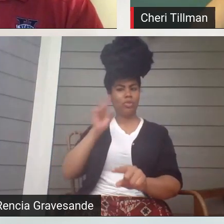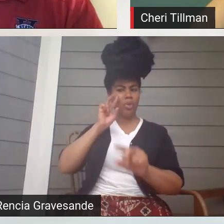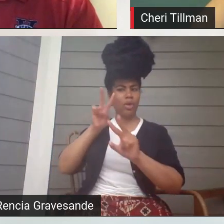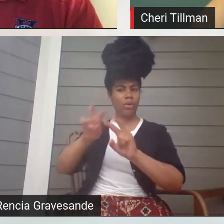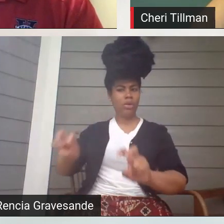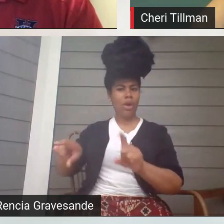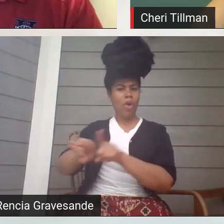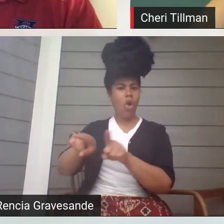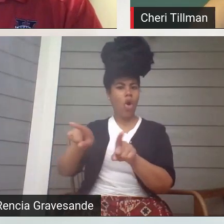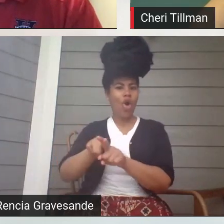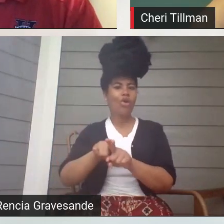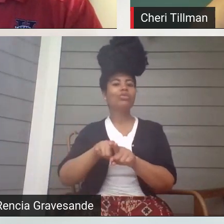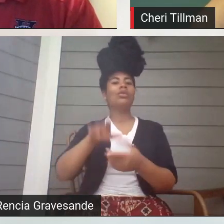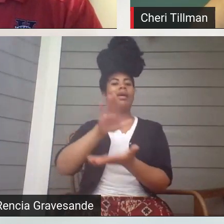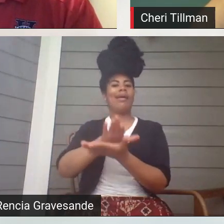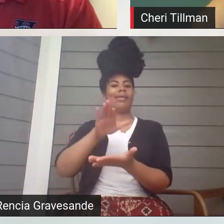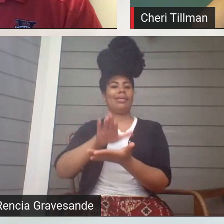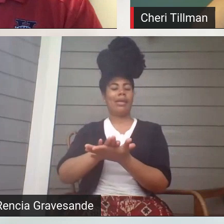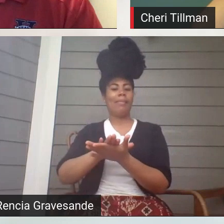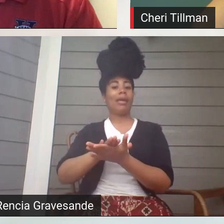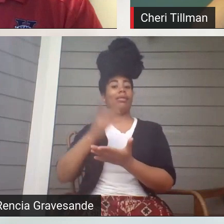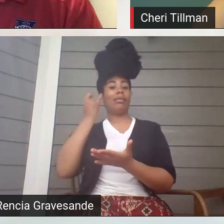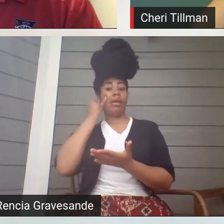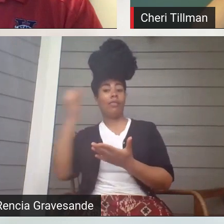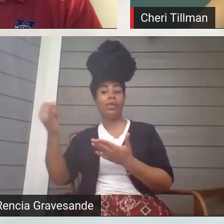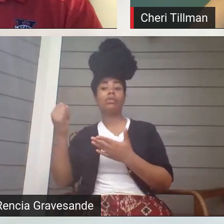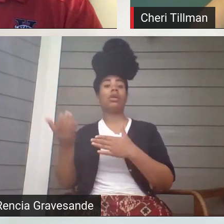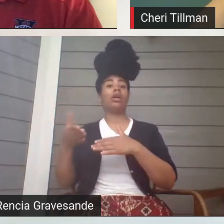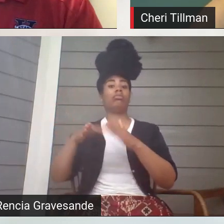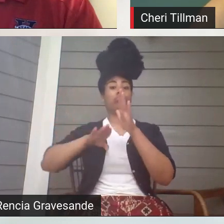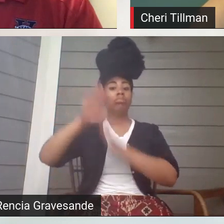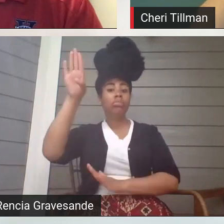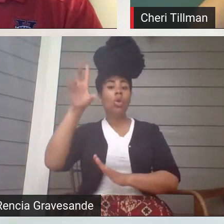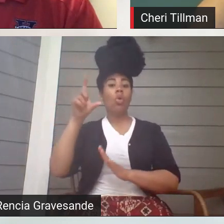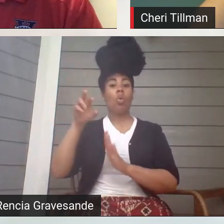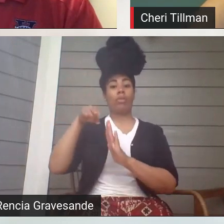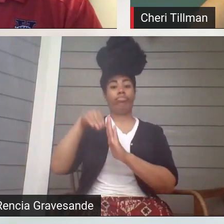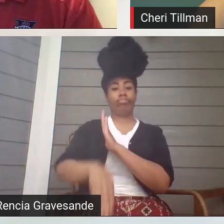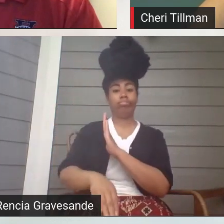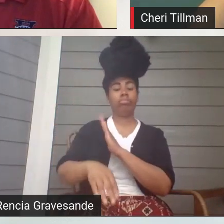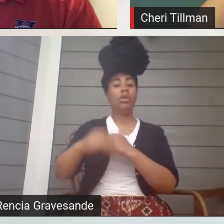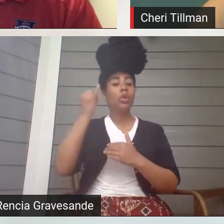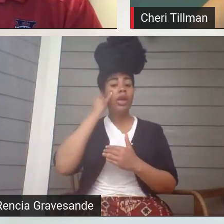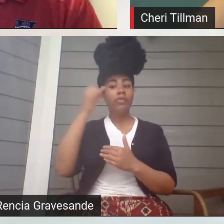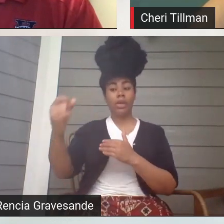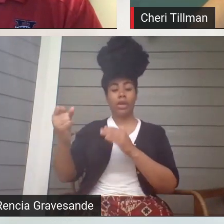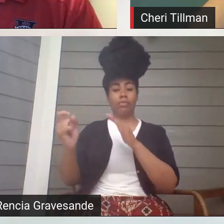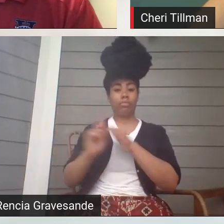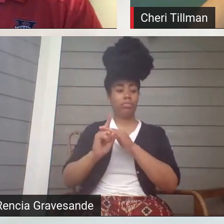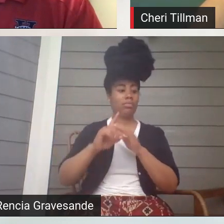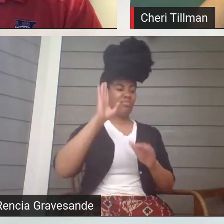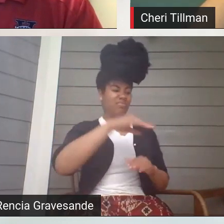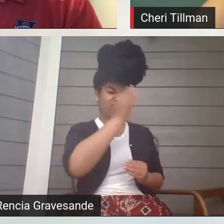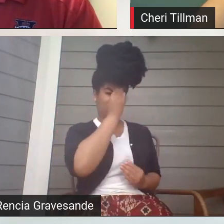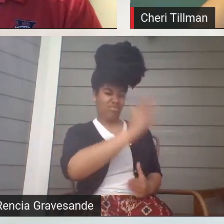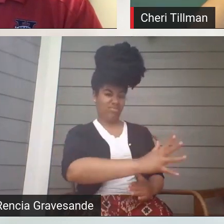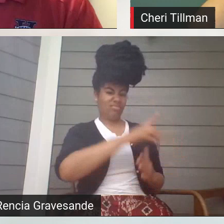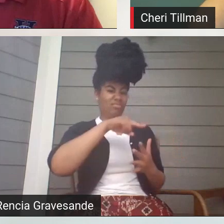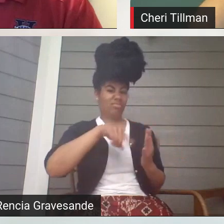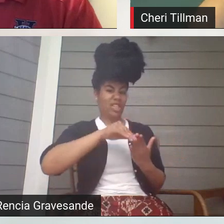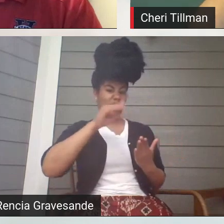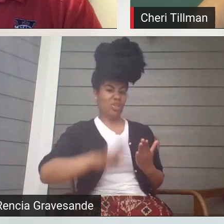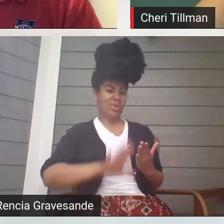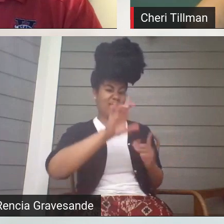performance. So if we get a note that says, hey, so-and-so didn't do too great on their first test in a